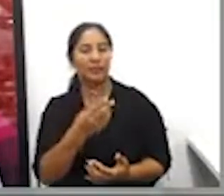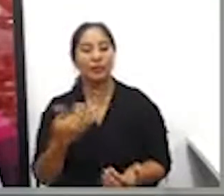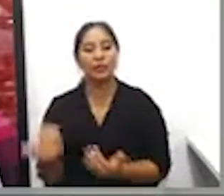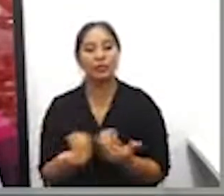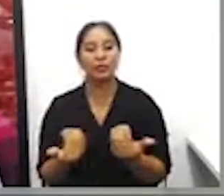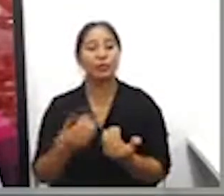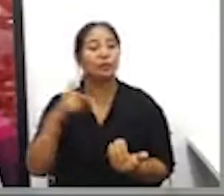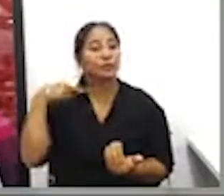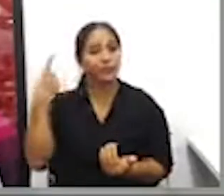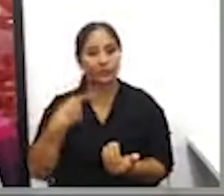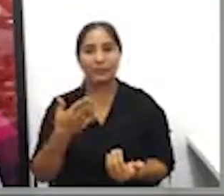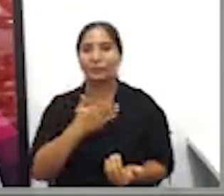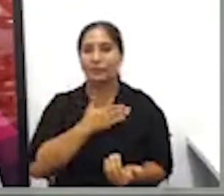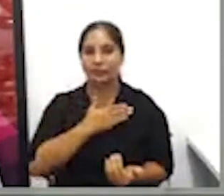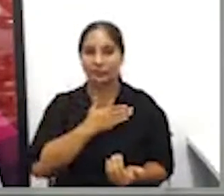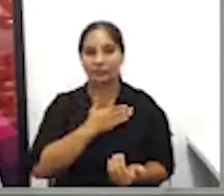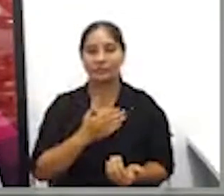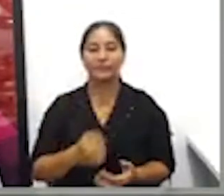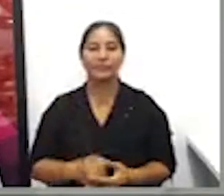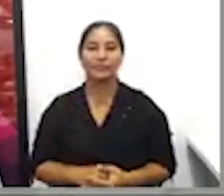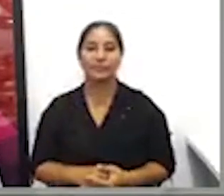a fierce advocate for